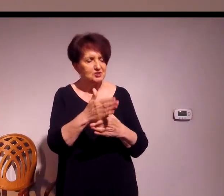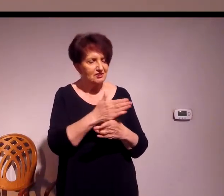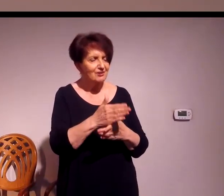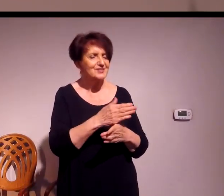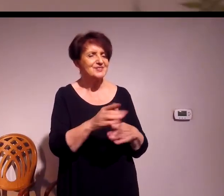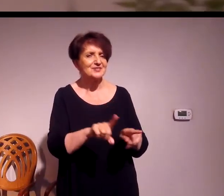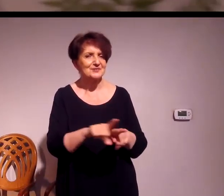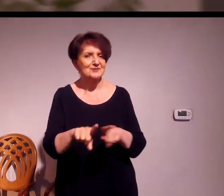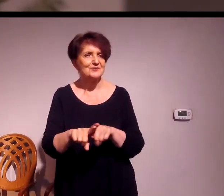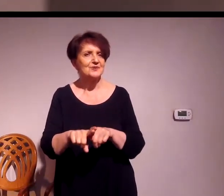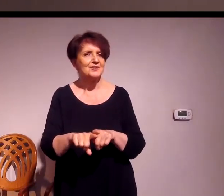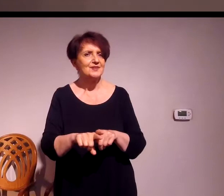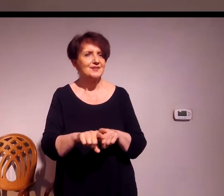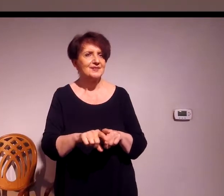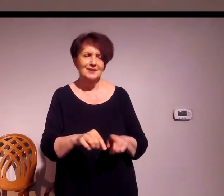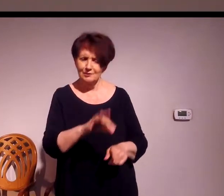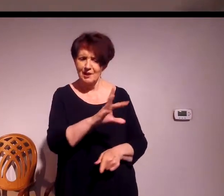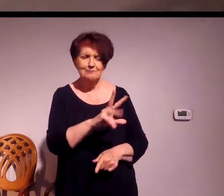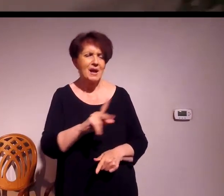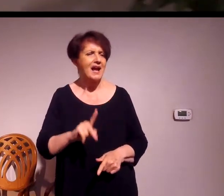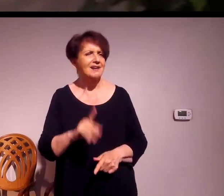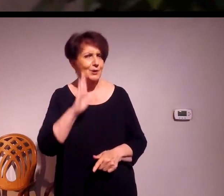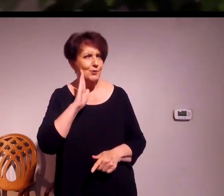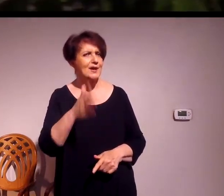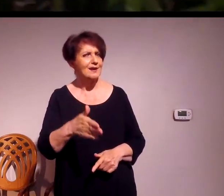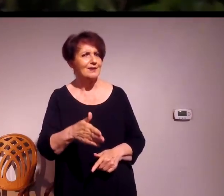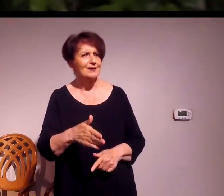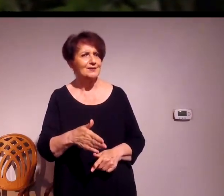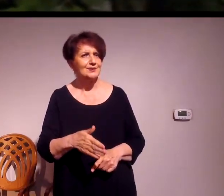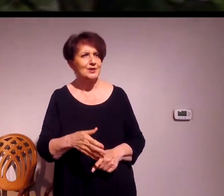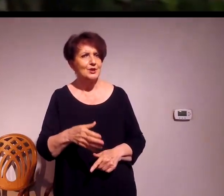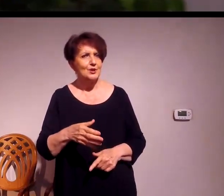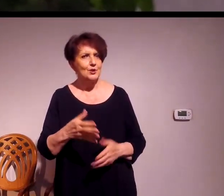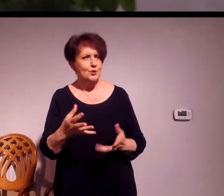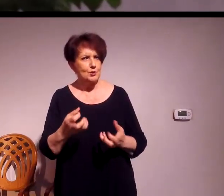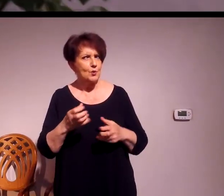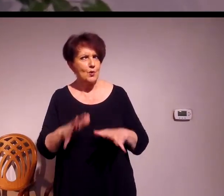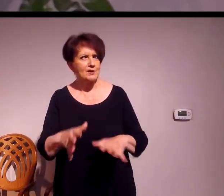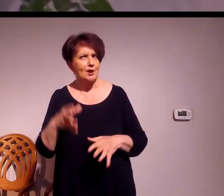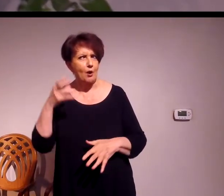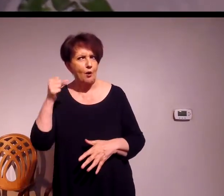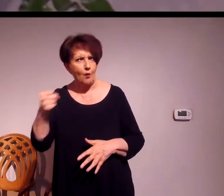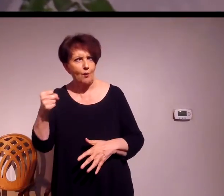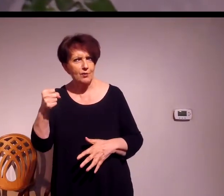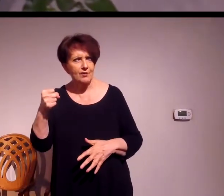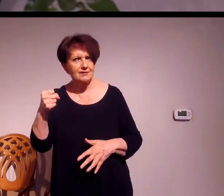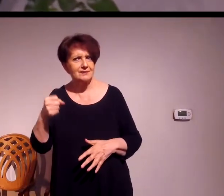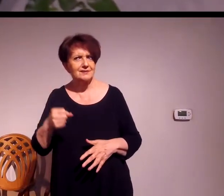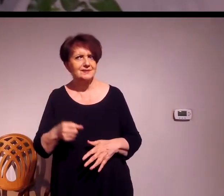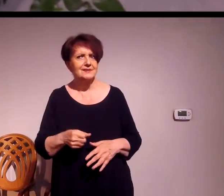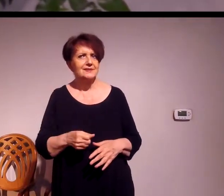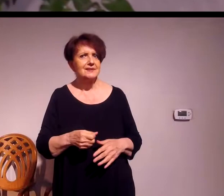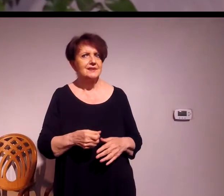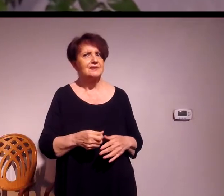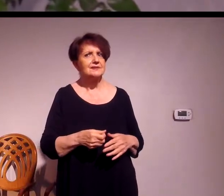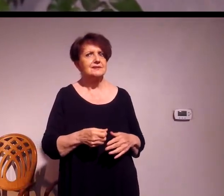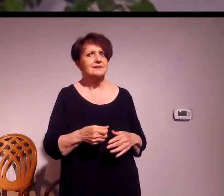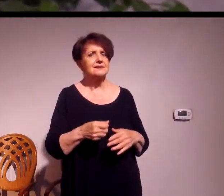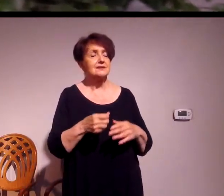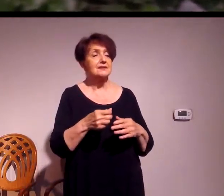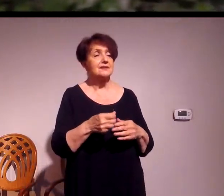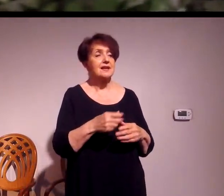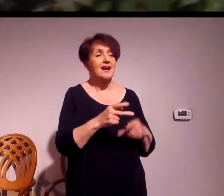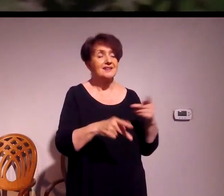money. It'll come back to you. You don't want to hoard that stuff. The reason it's called money is a medium of exchange, okay?